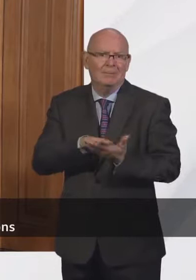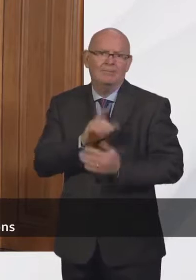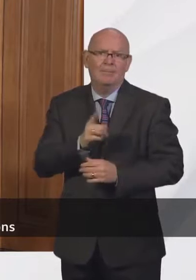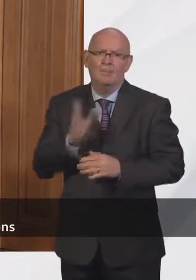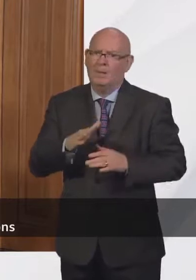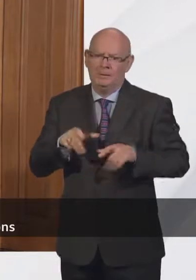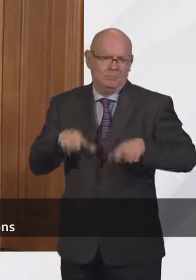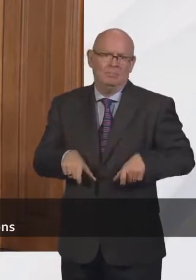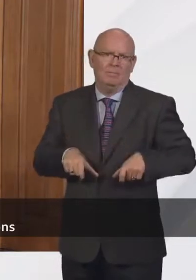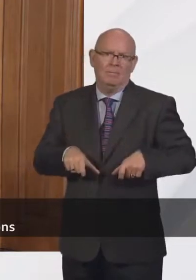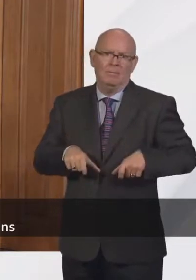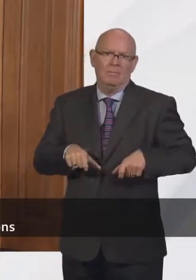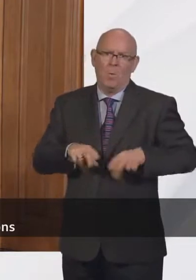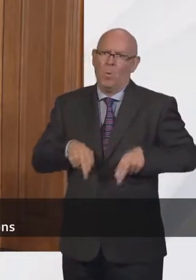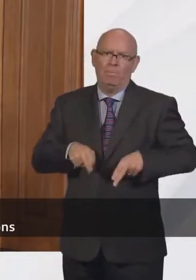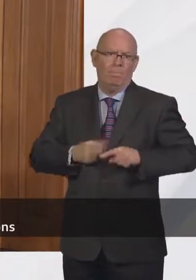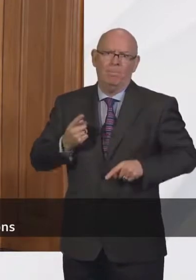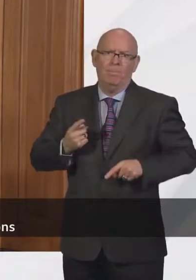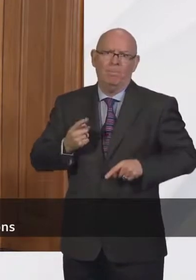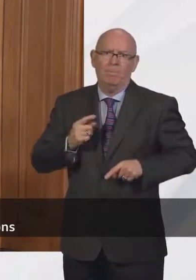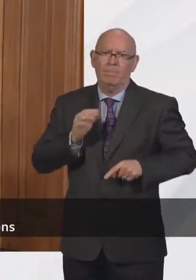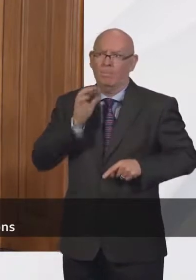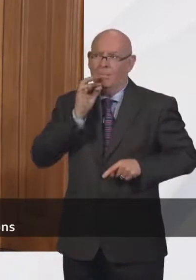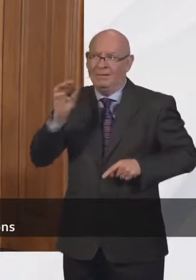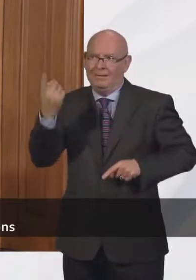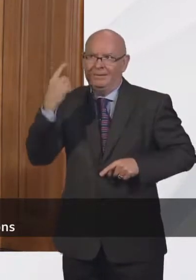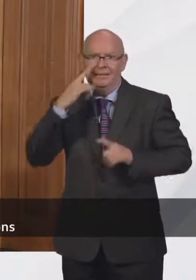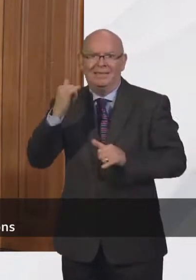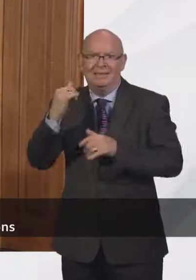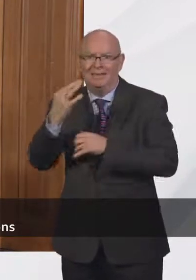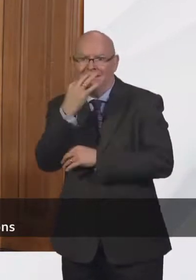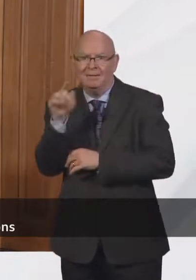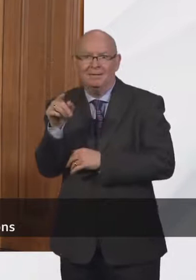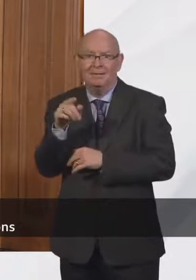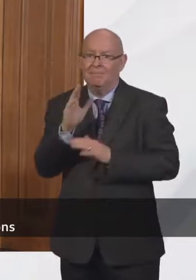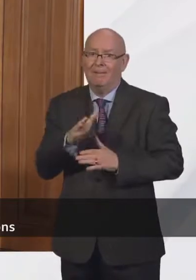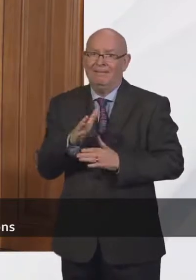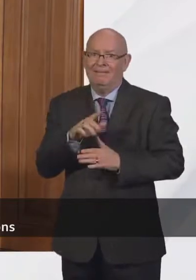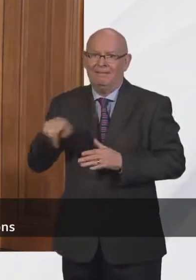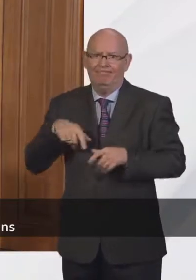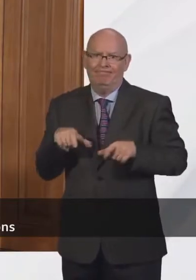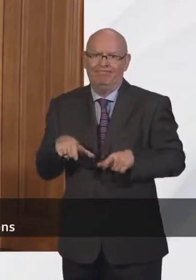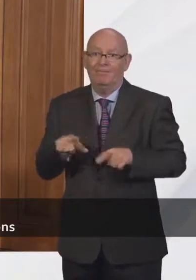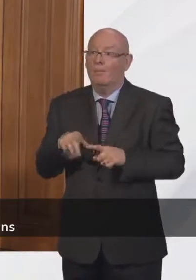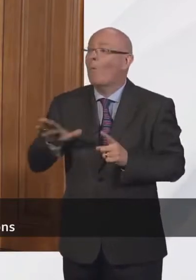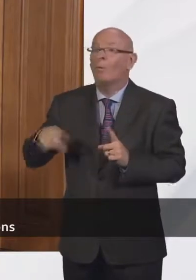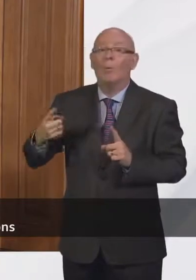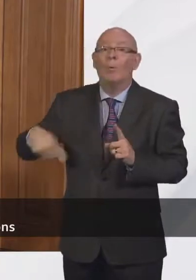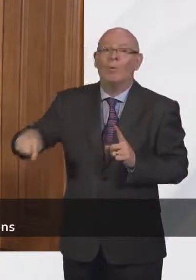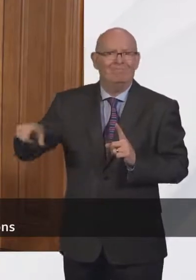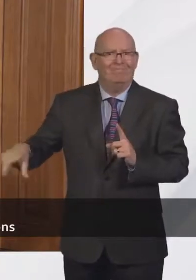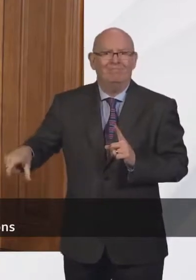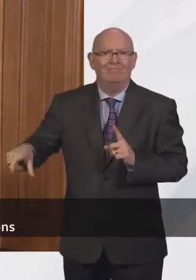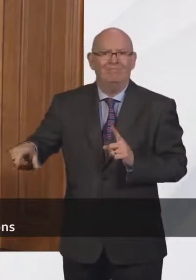positive, NHS Test and Trace will try and find close contacts over the previous few days so that they can